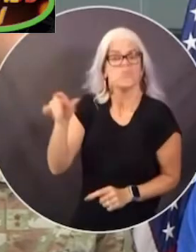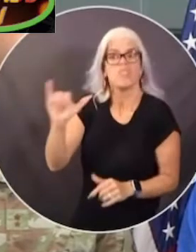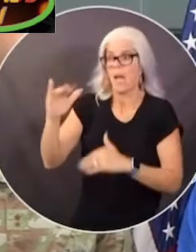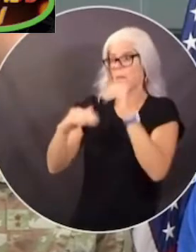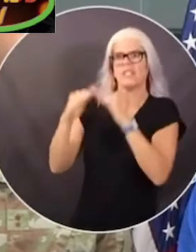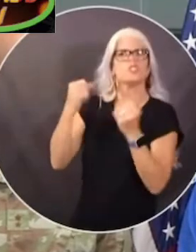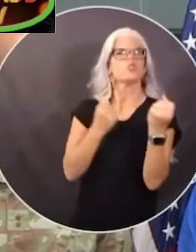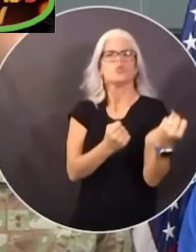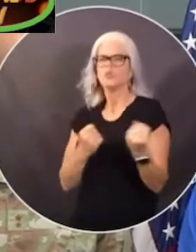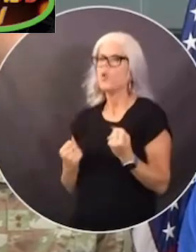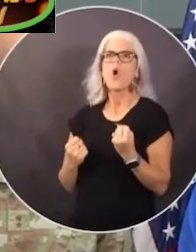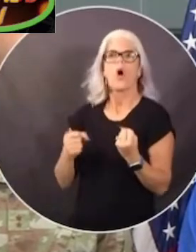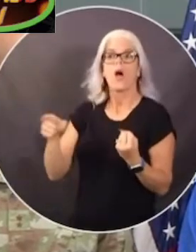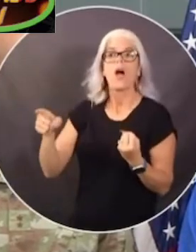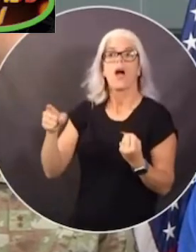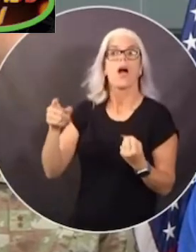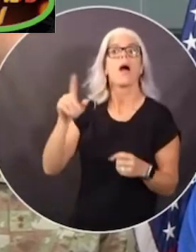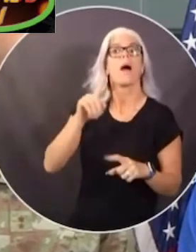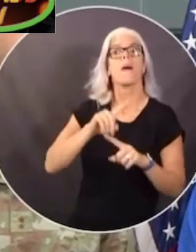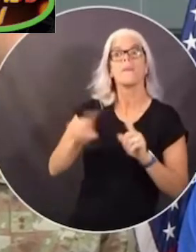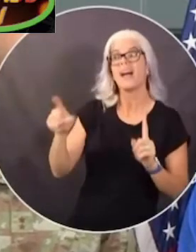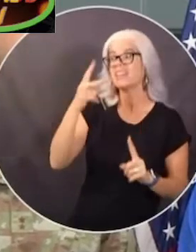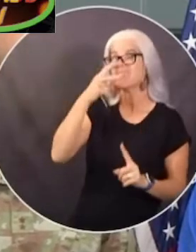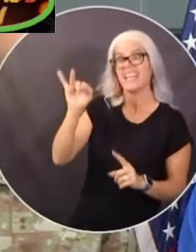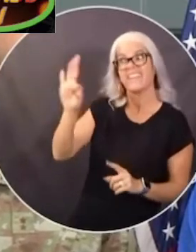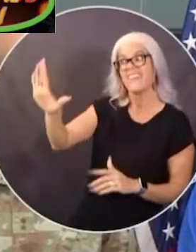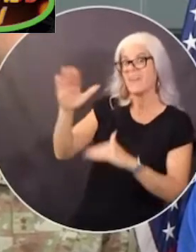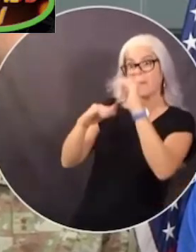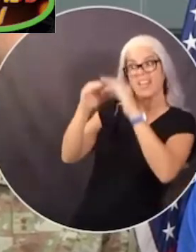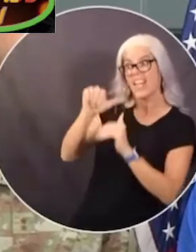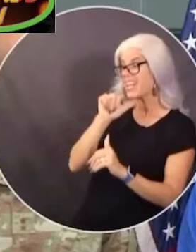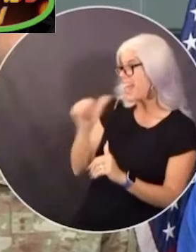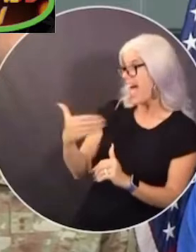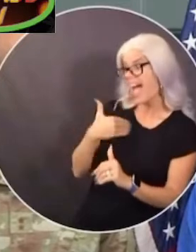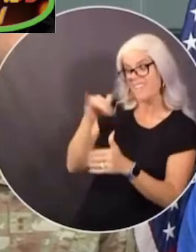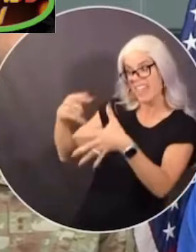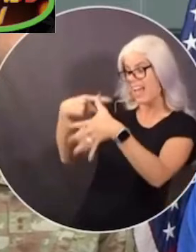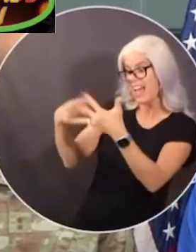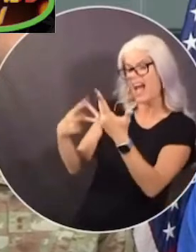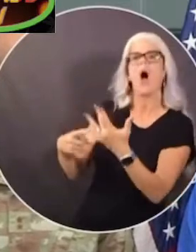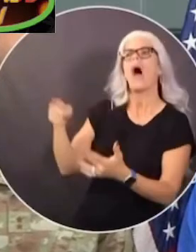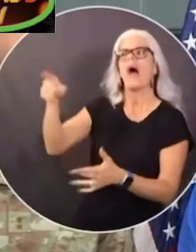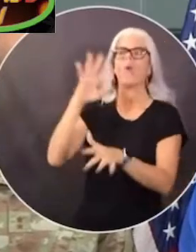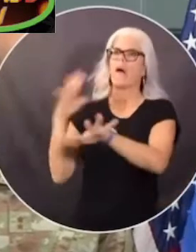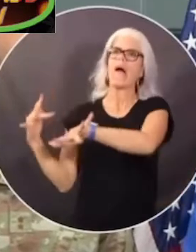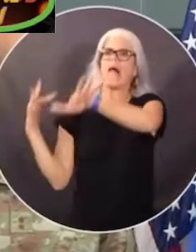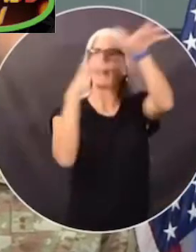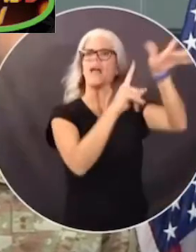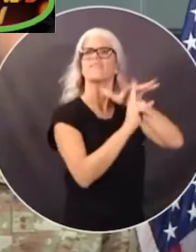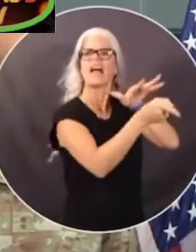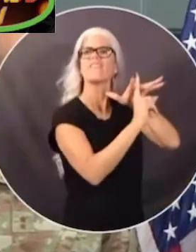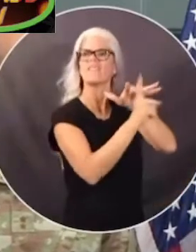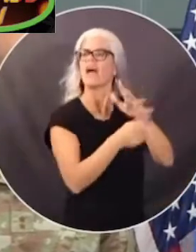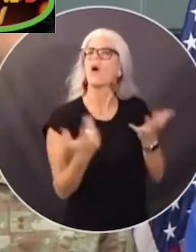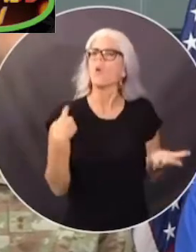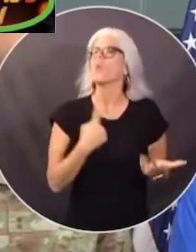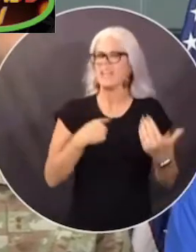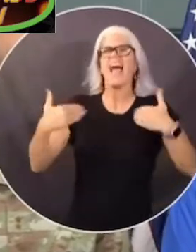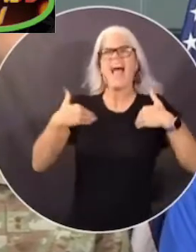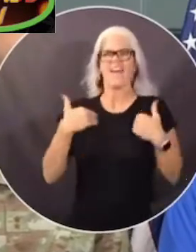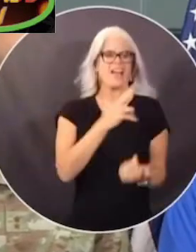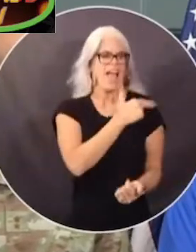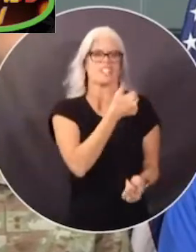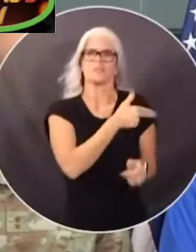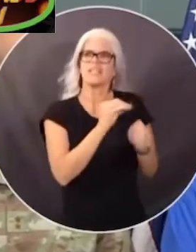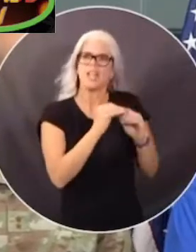do the evacuations. A number of the hospital systems have done that who were in those low-lying areas. I think particularly in the Tampa area, I know we had a lot